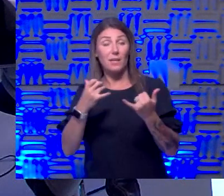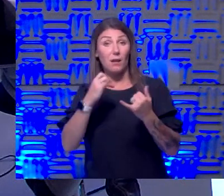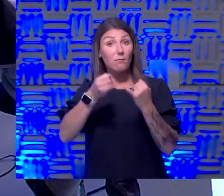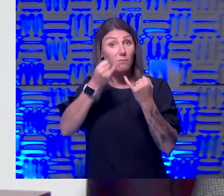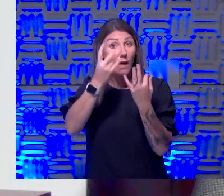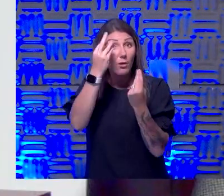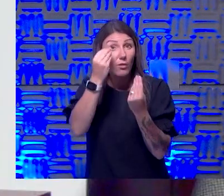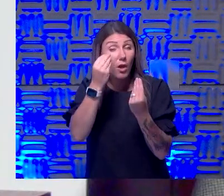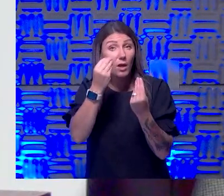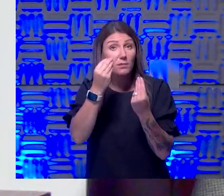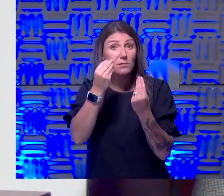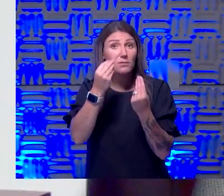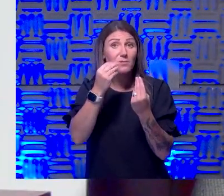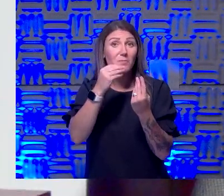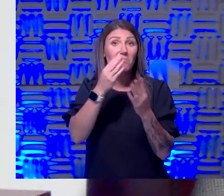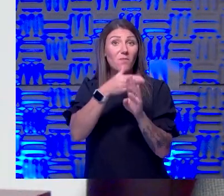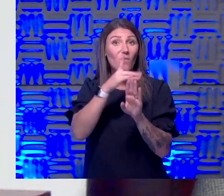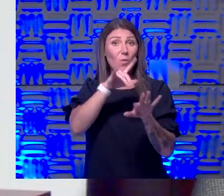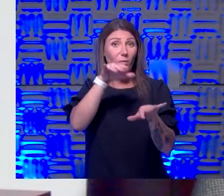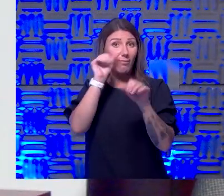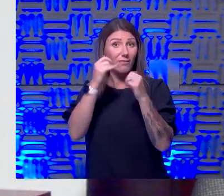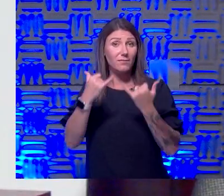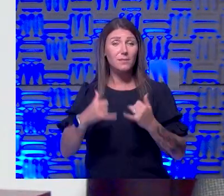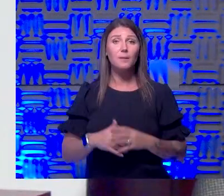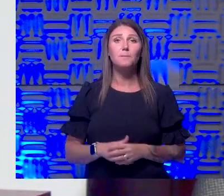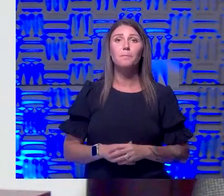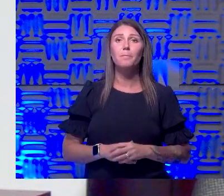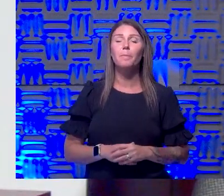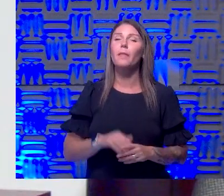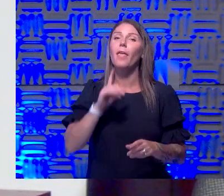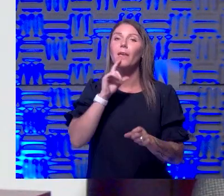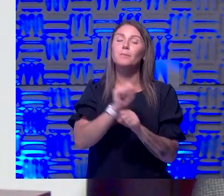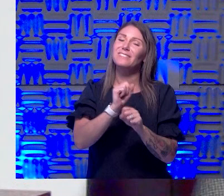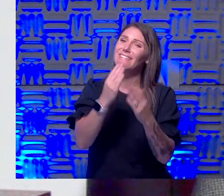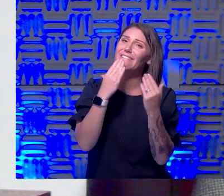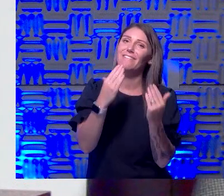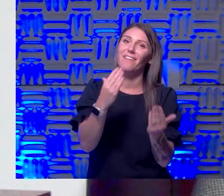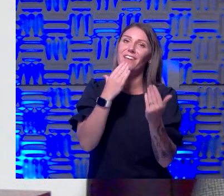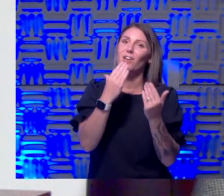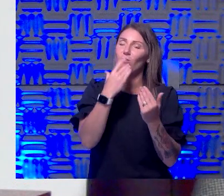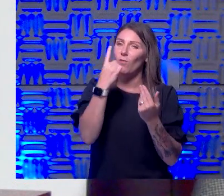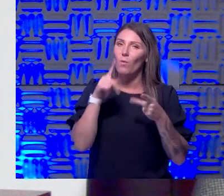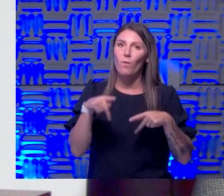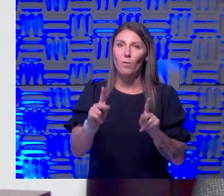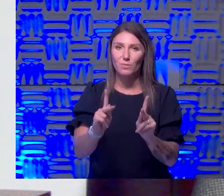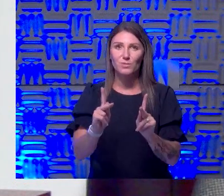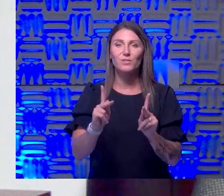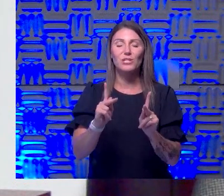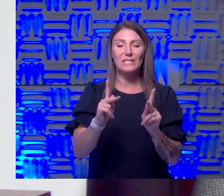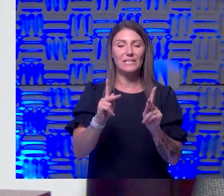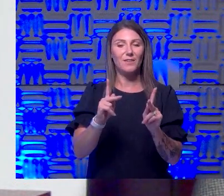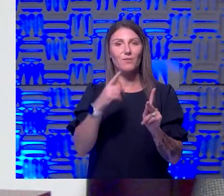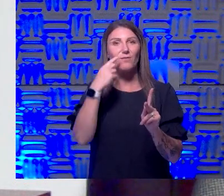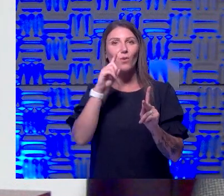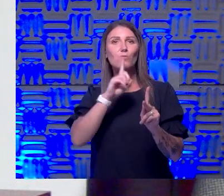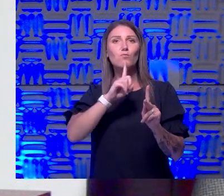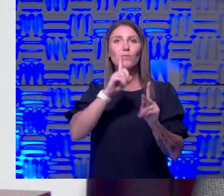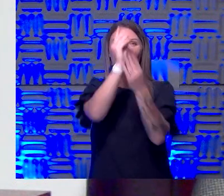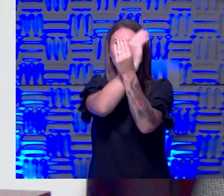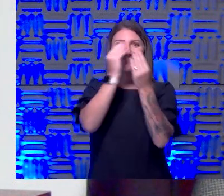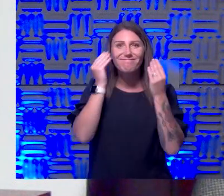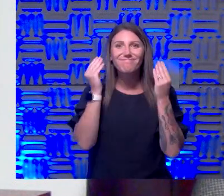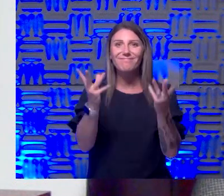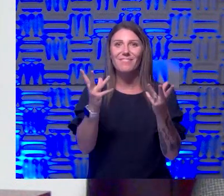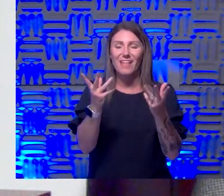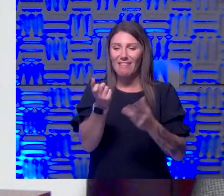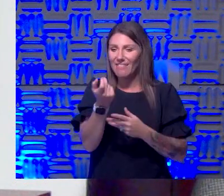thoughts as we get out of here today? Absolutely. Thank you so much for the opportunity to really share just a little bit of